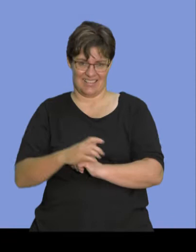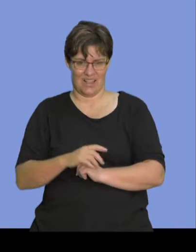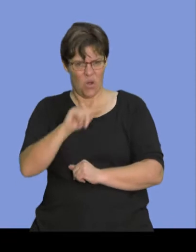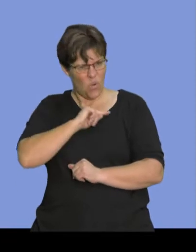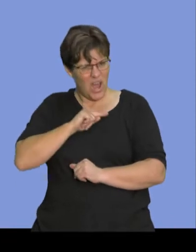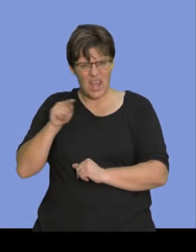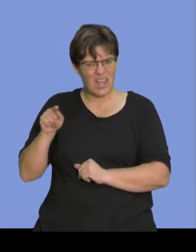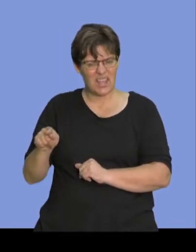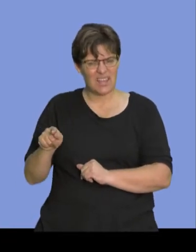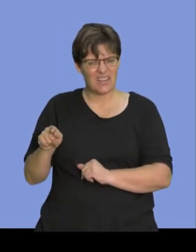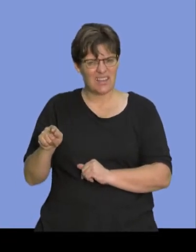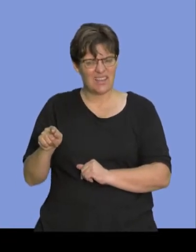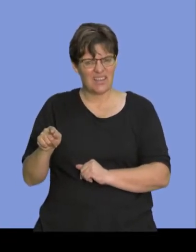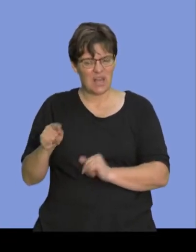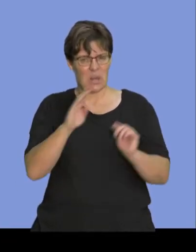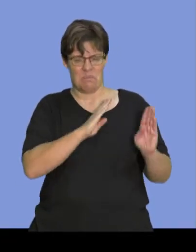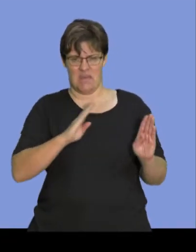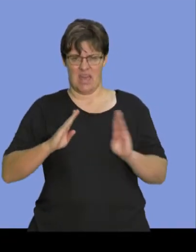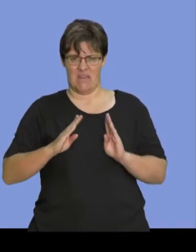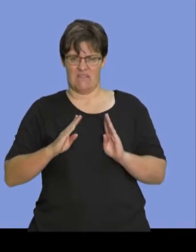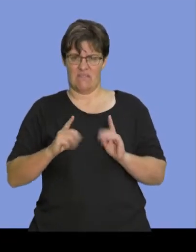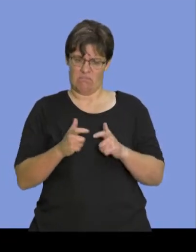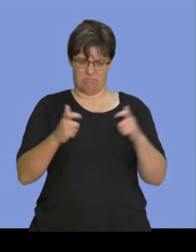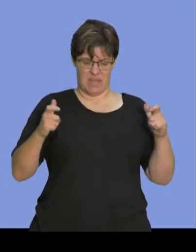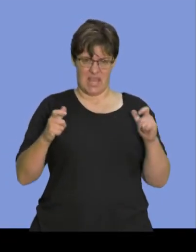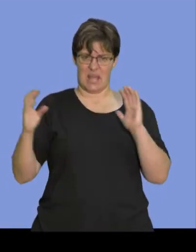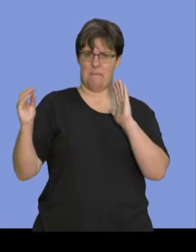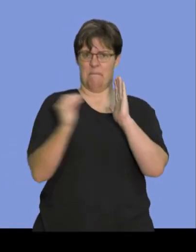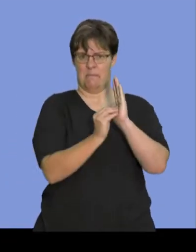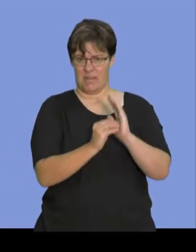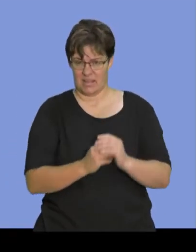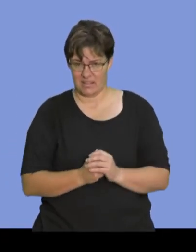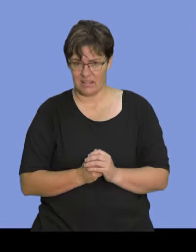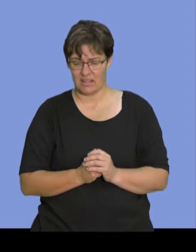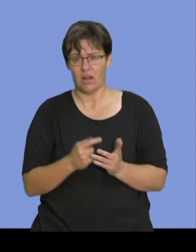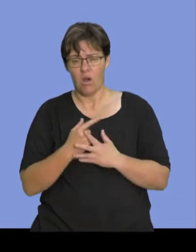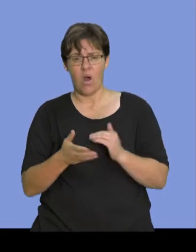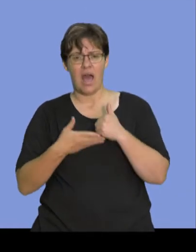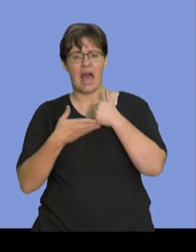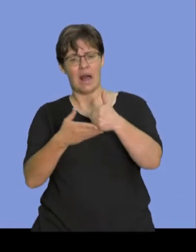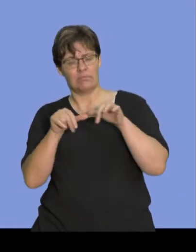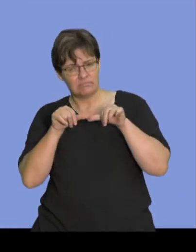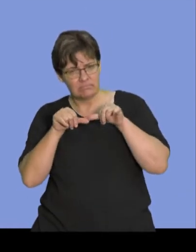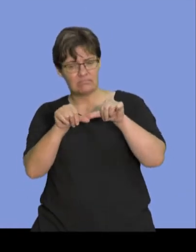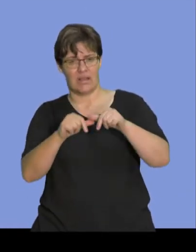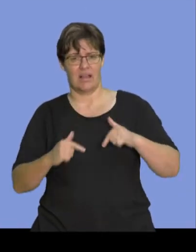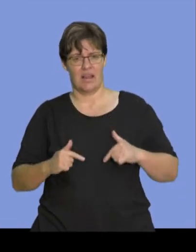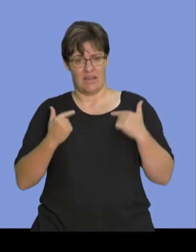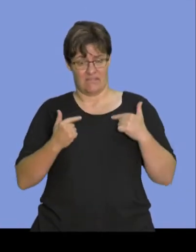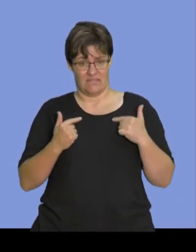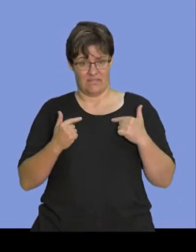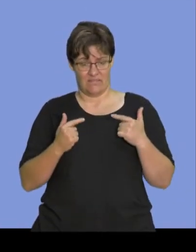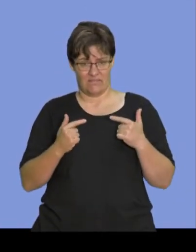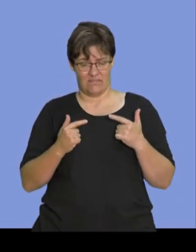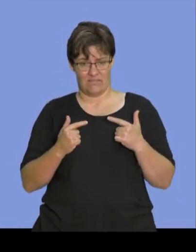the Earth actually behave as a huge magnet, and how does this actually help us to sustain life on the surface of